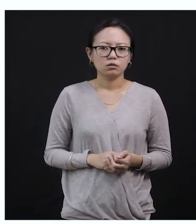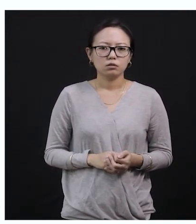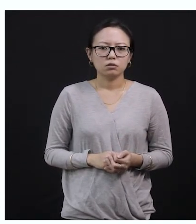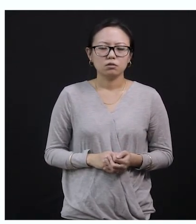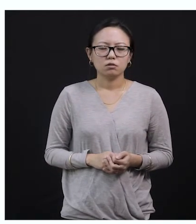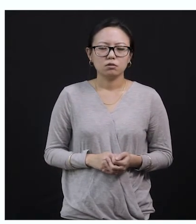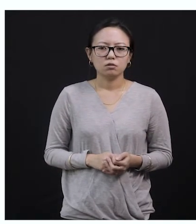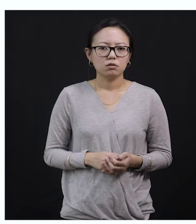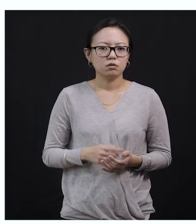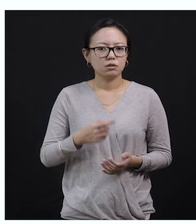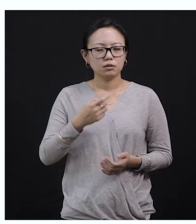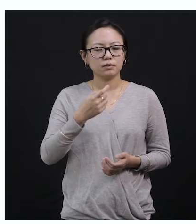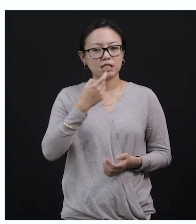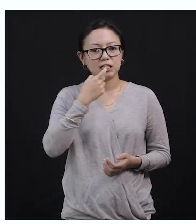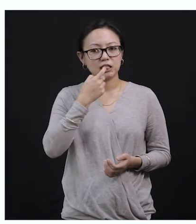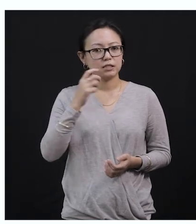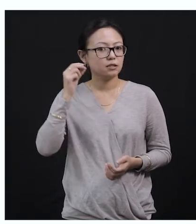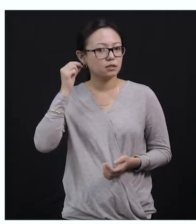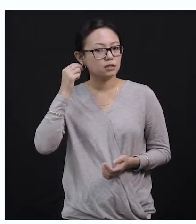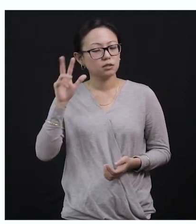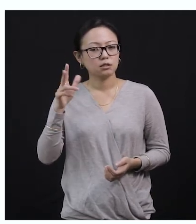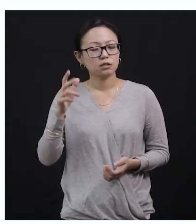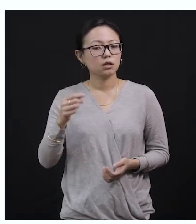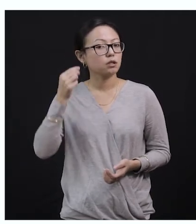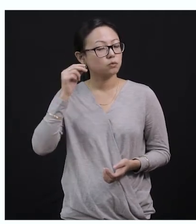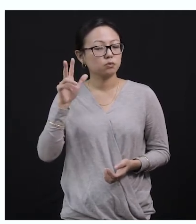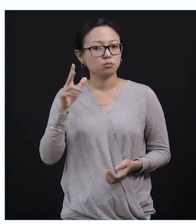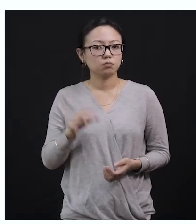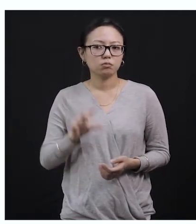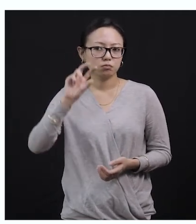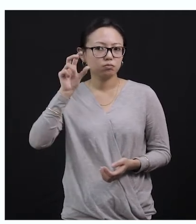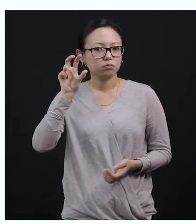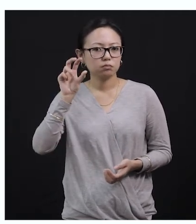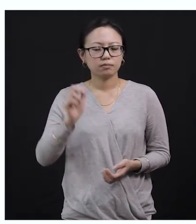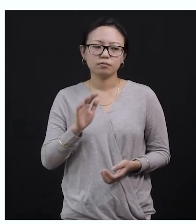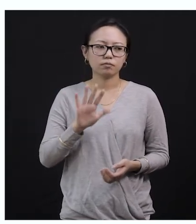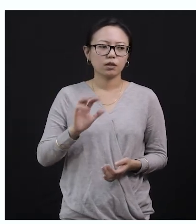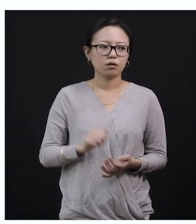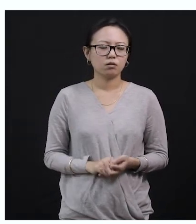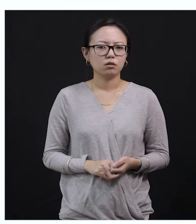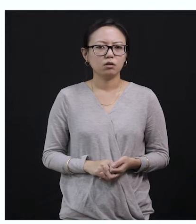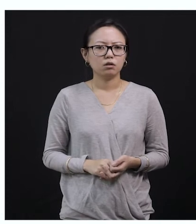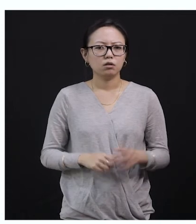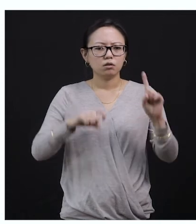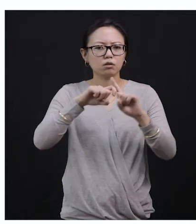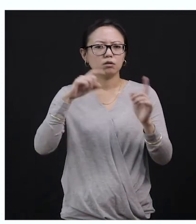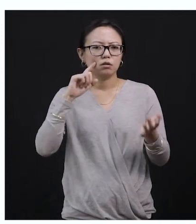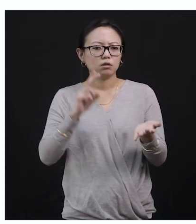of gold, silver, and copper. And also the kings always took the advice of the